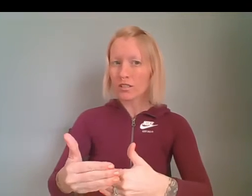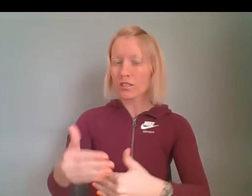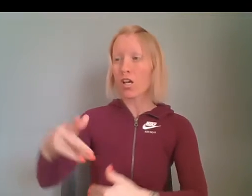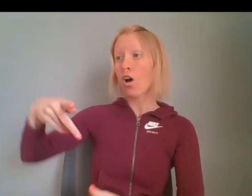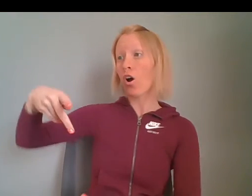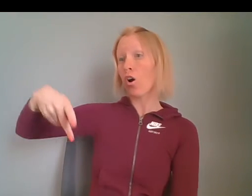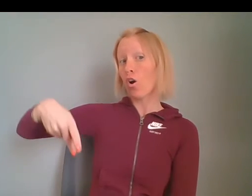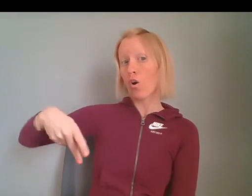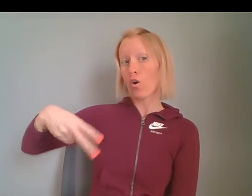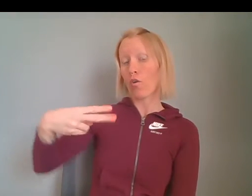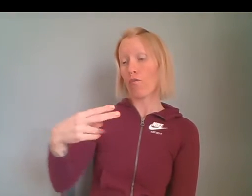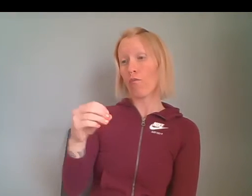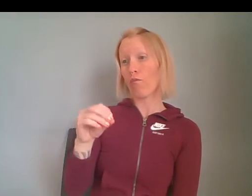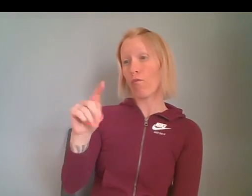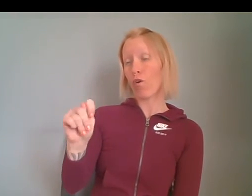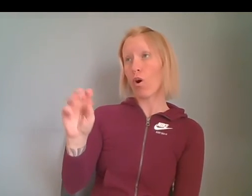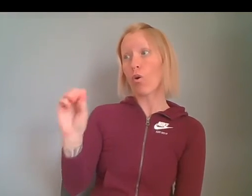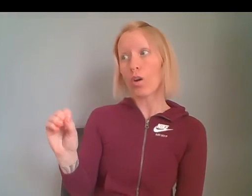Photosynthesis.